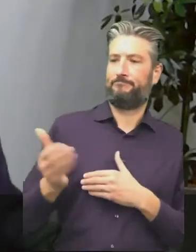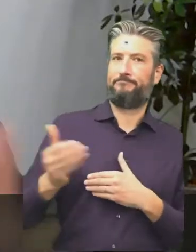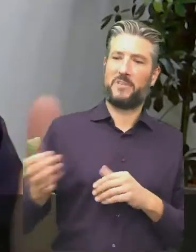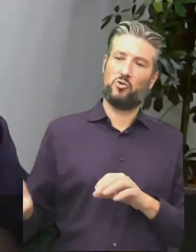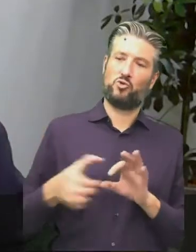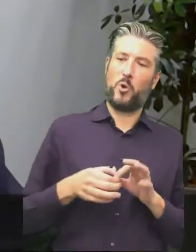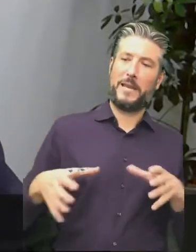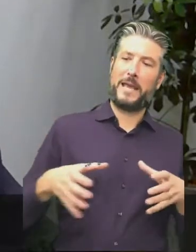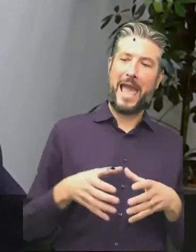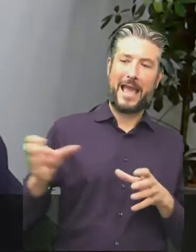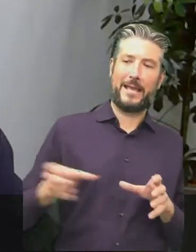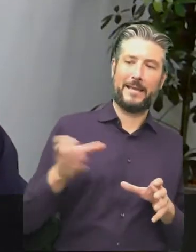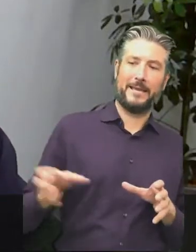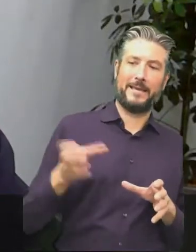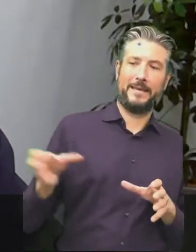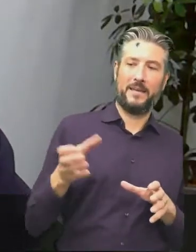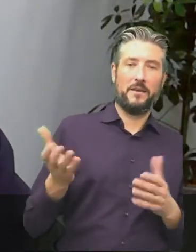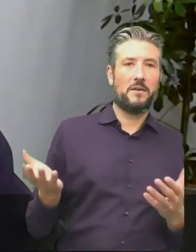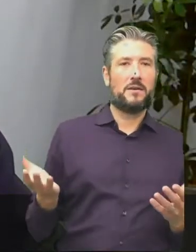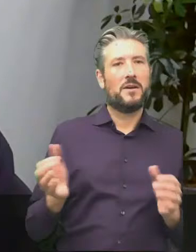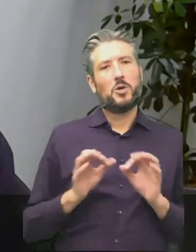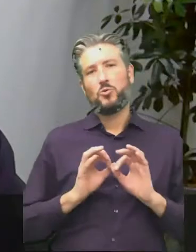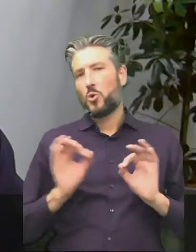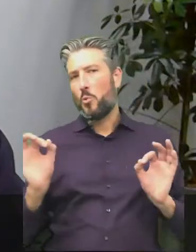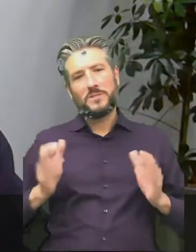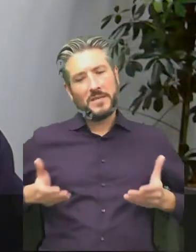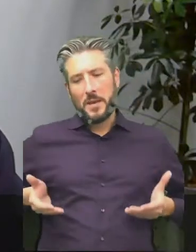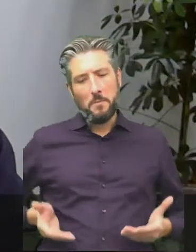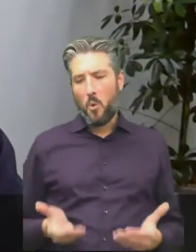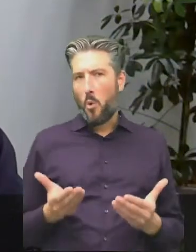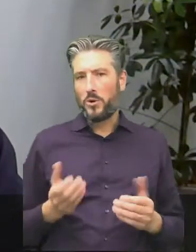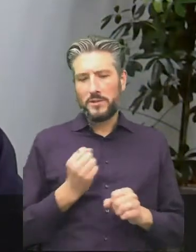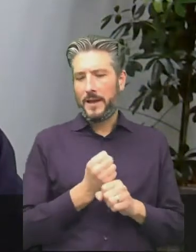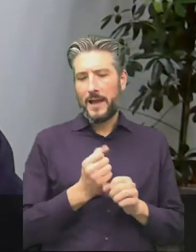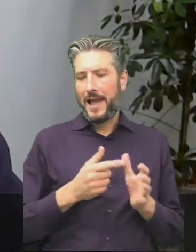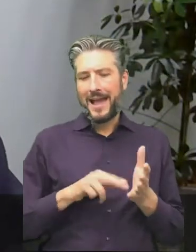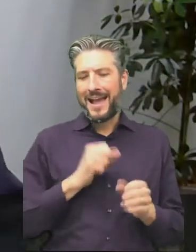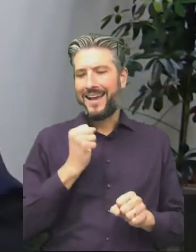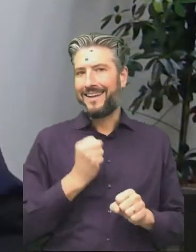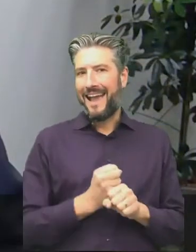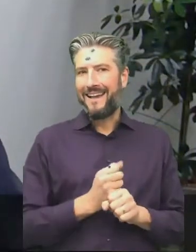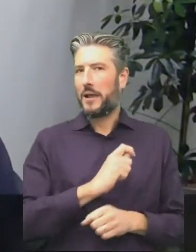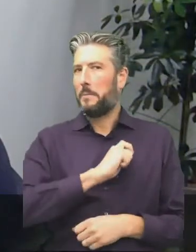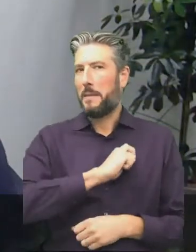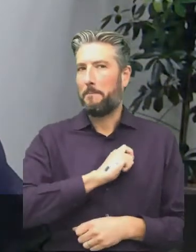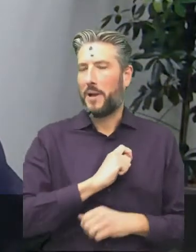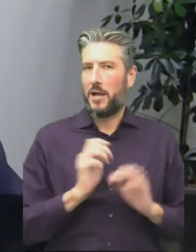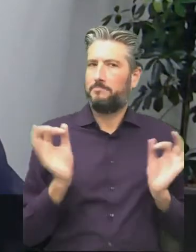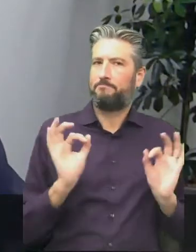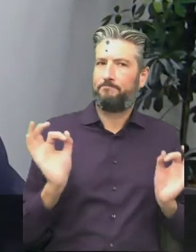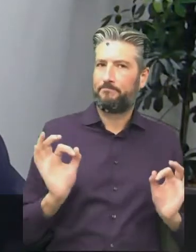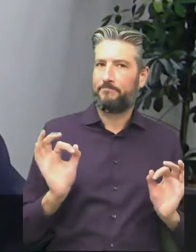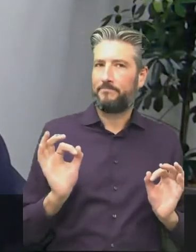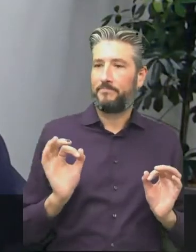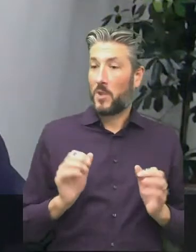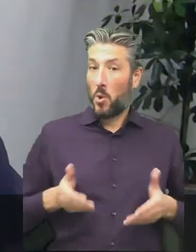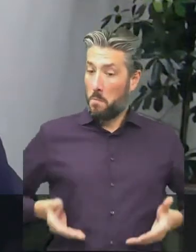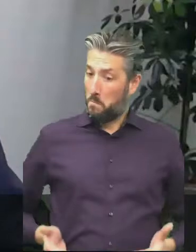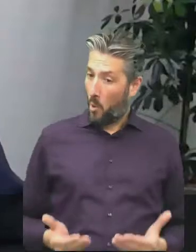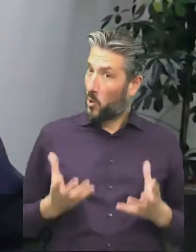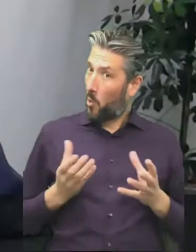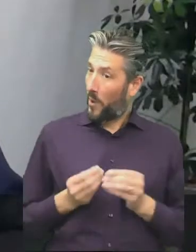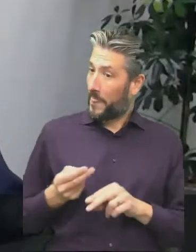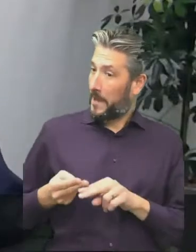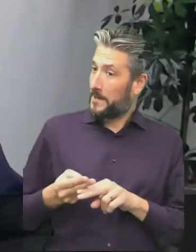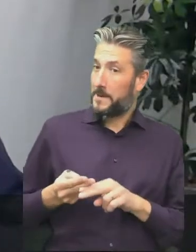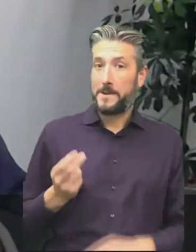is born a gang member or born with a knife in their hand. We've got to make sure that we invest in young people so they can have